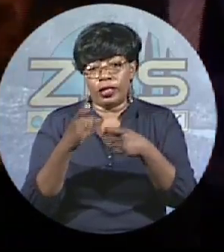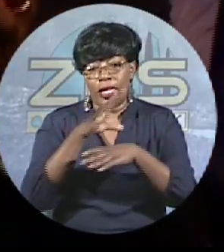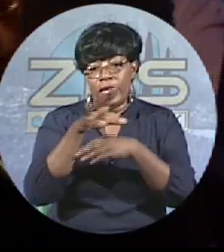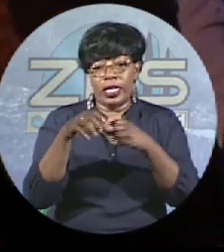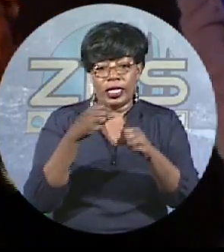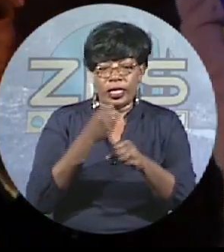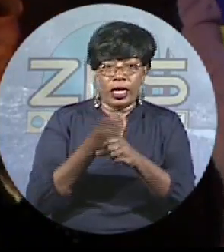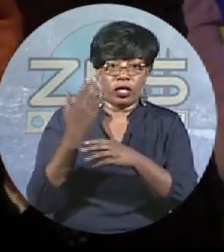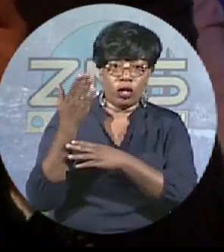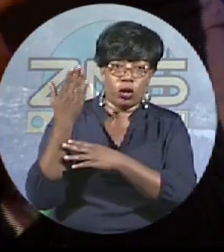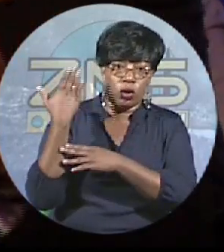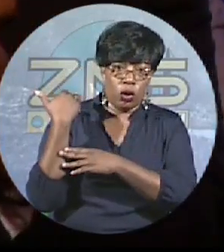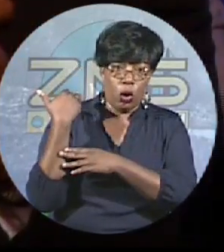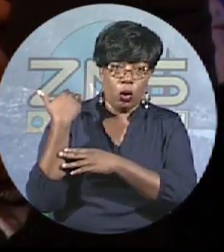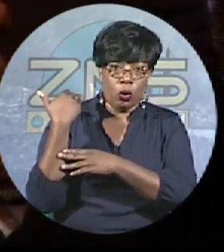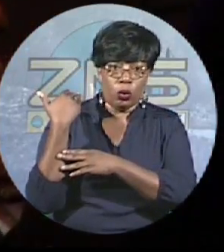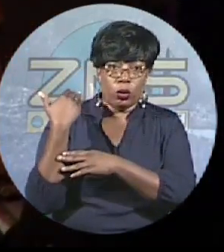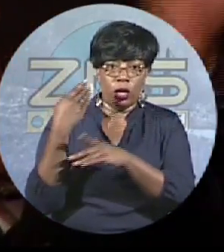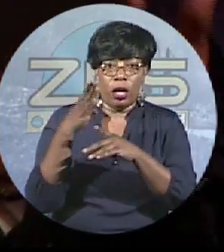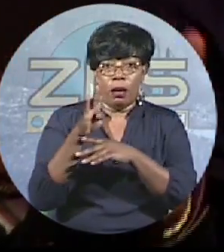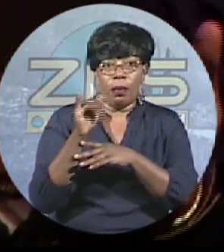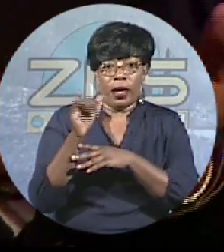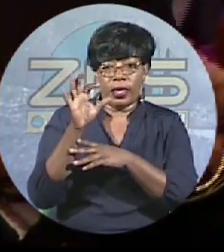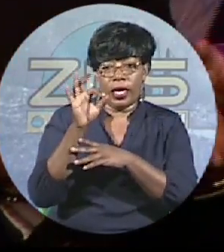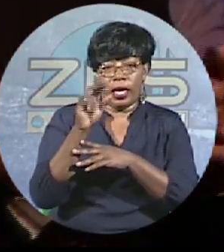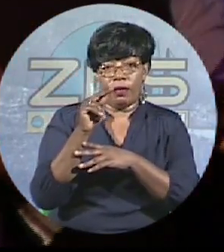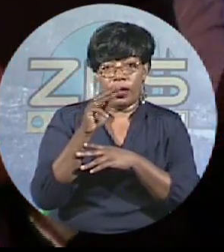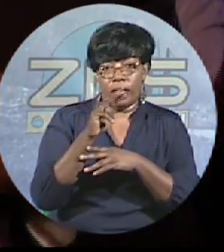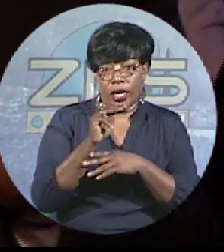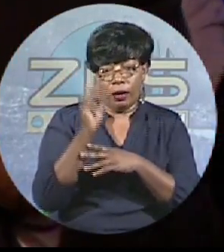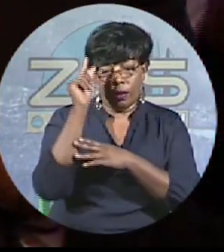years ago by the F&M government. In